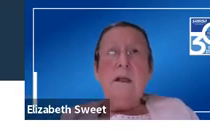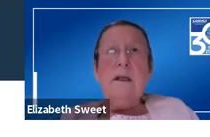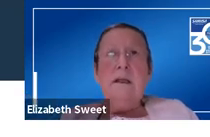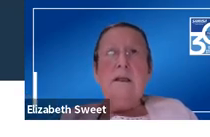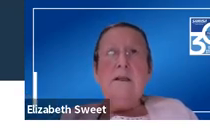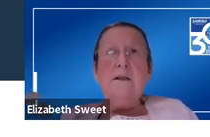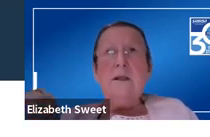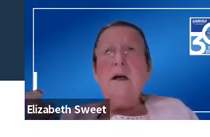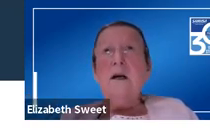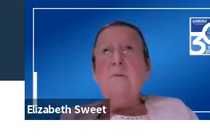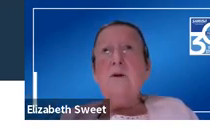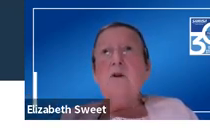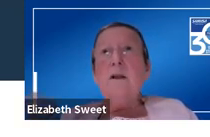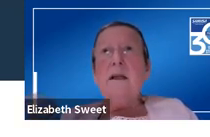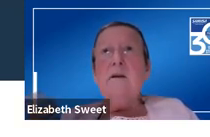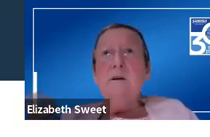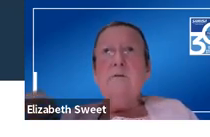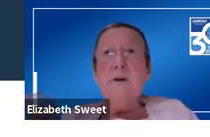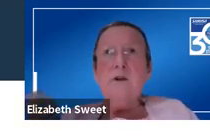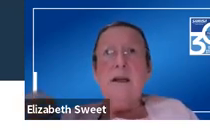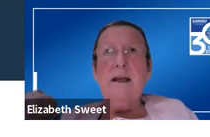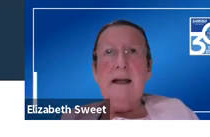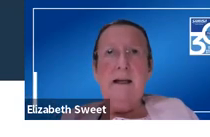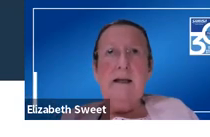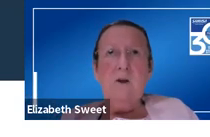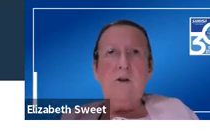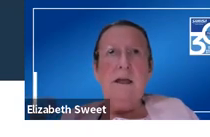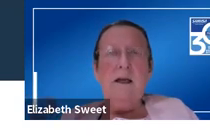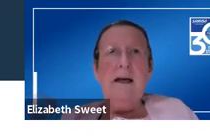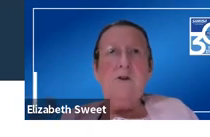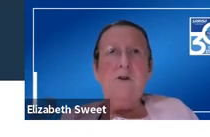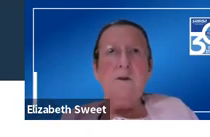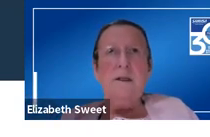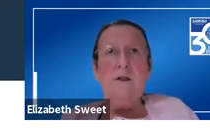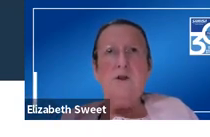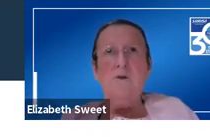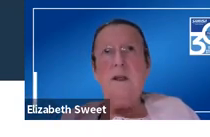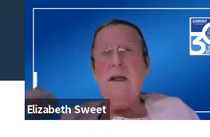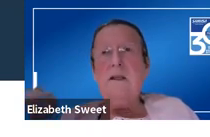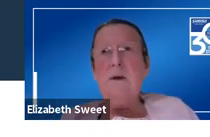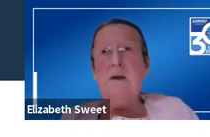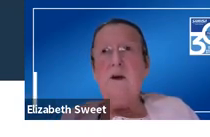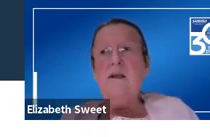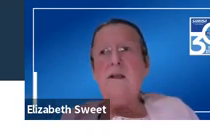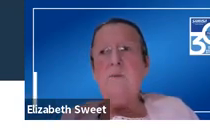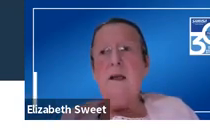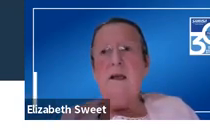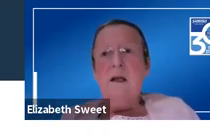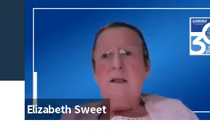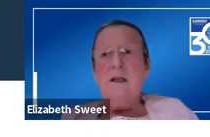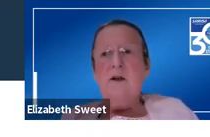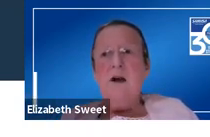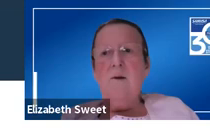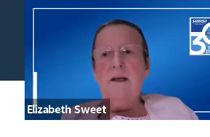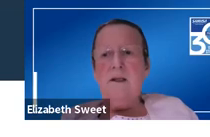is currently functioning and looking at children's issues. And it's been a great dismay